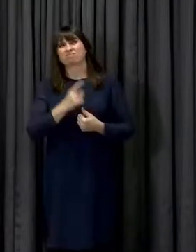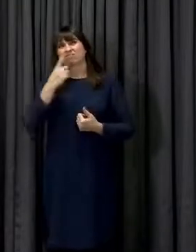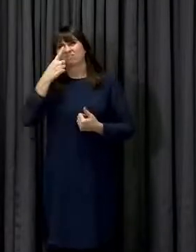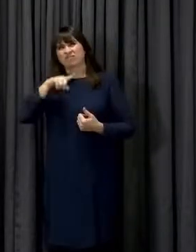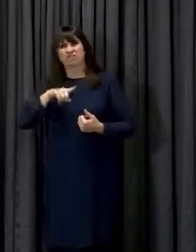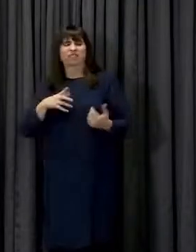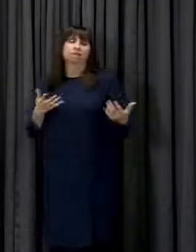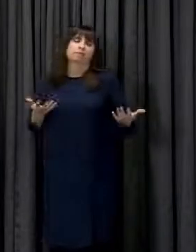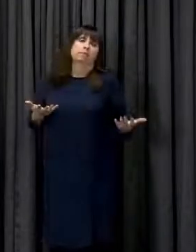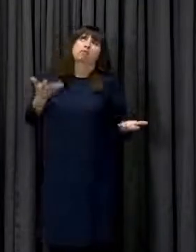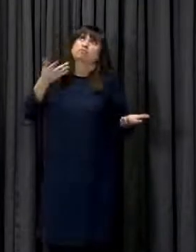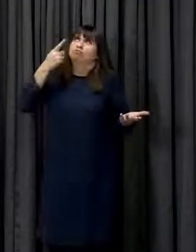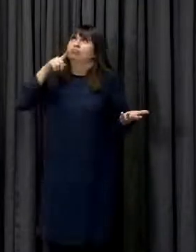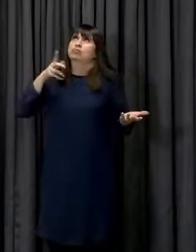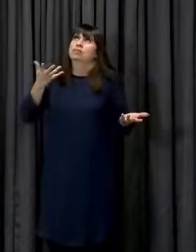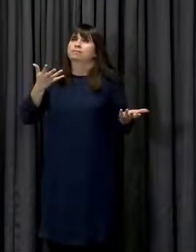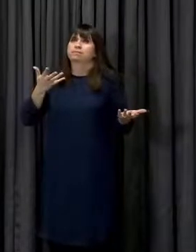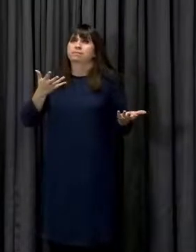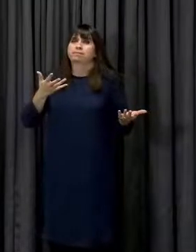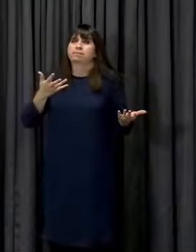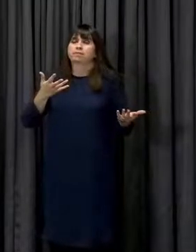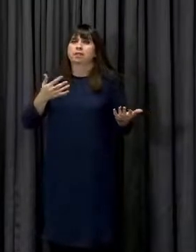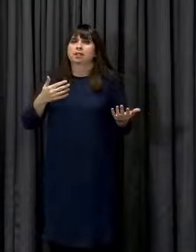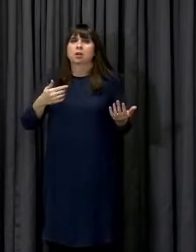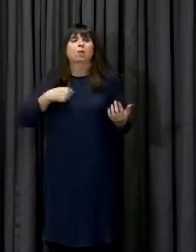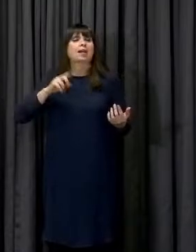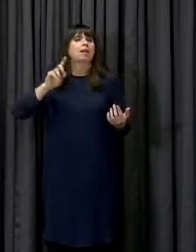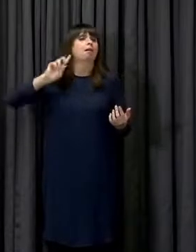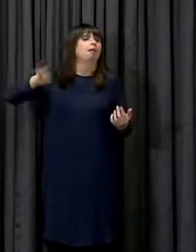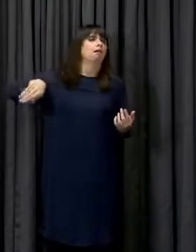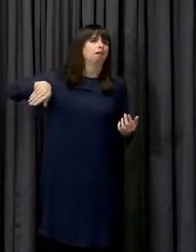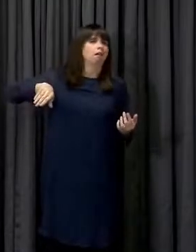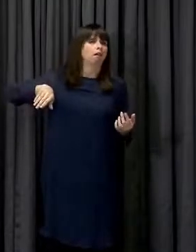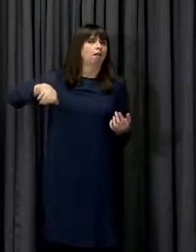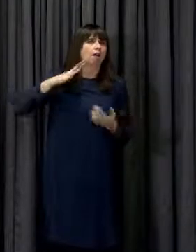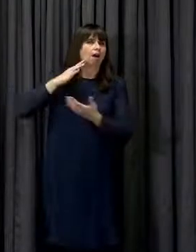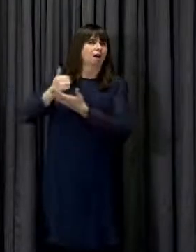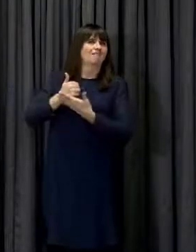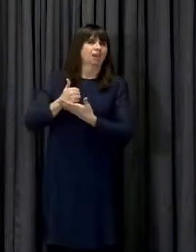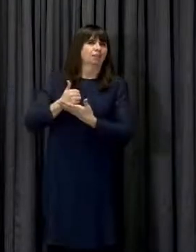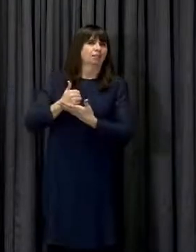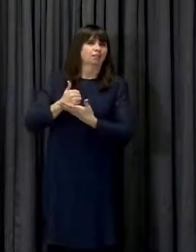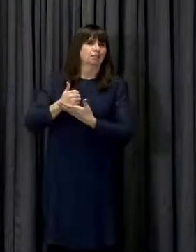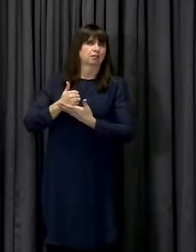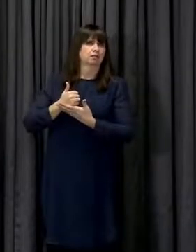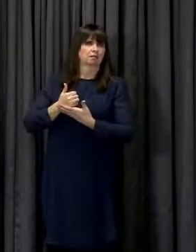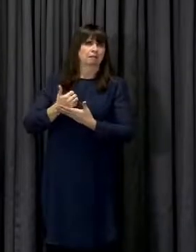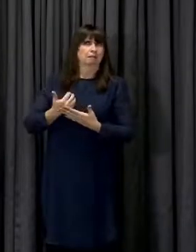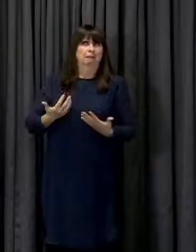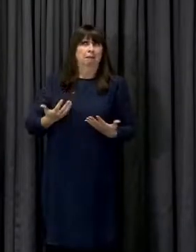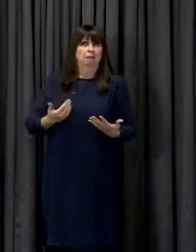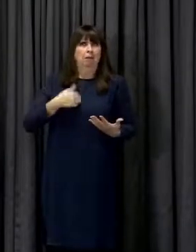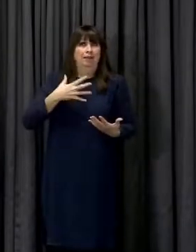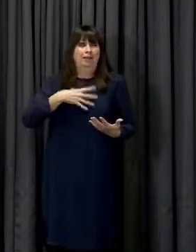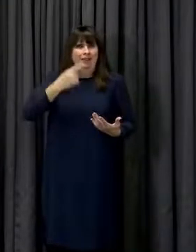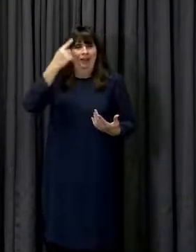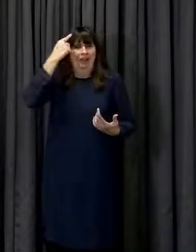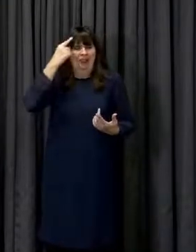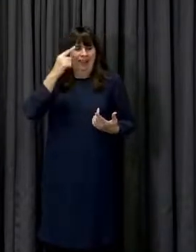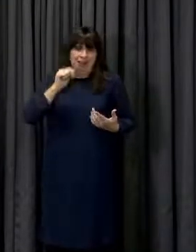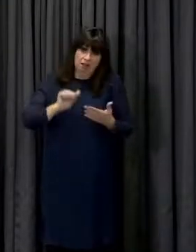is led by not independent objective advice on how to provide the greatest protection for our most vulnerable in the